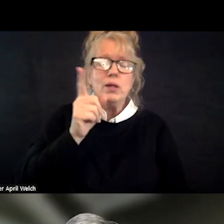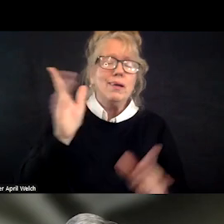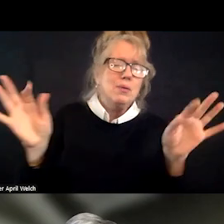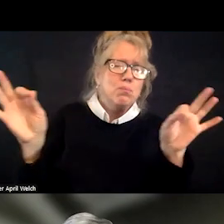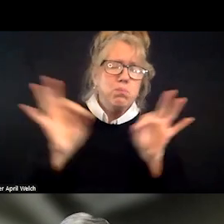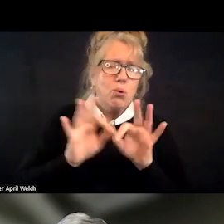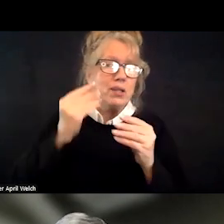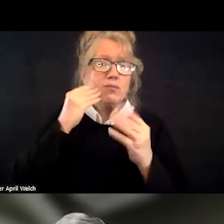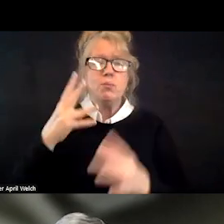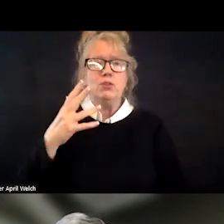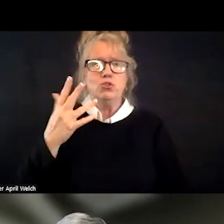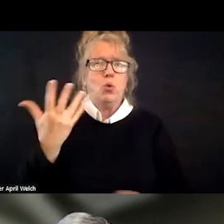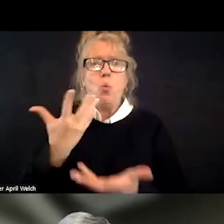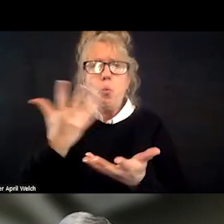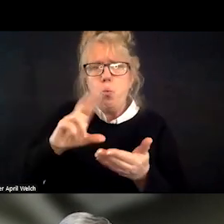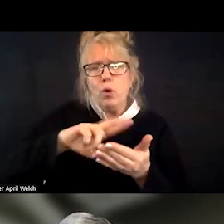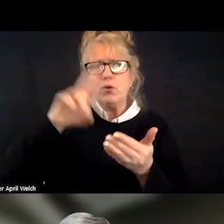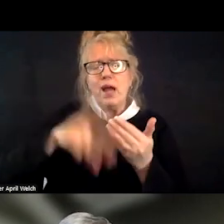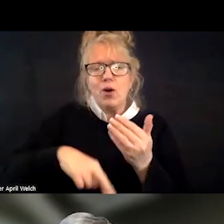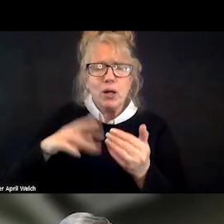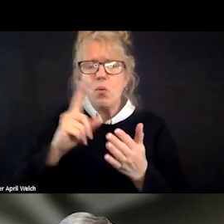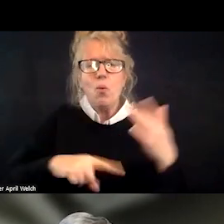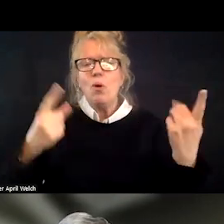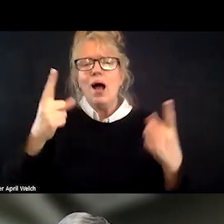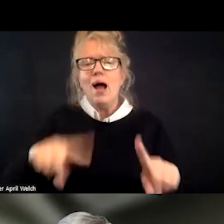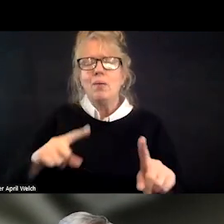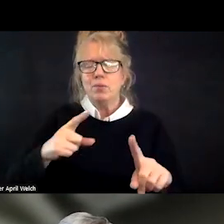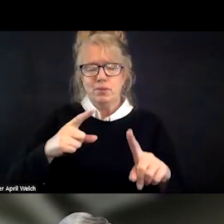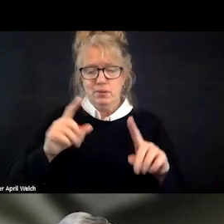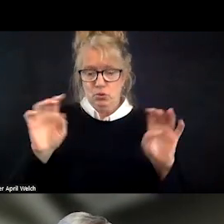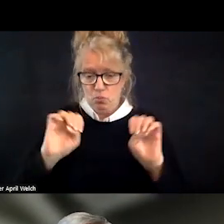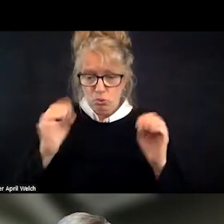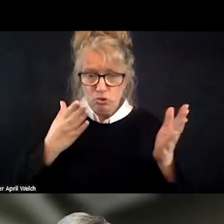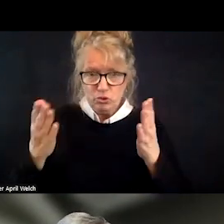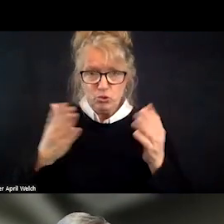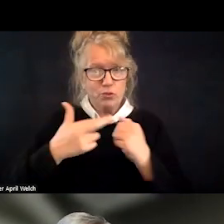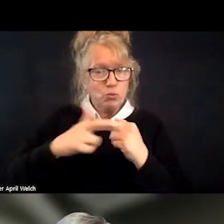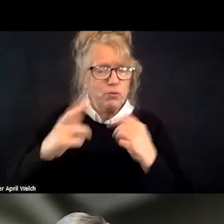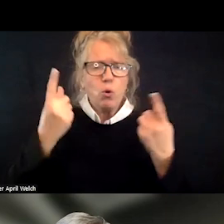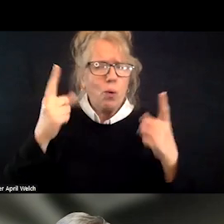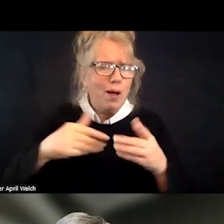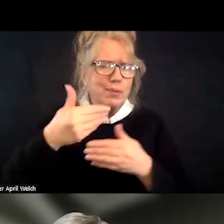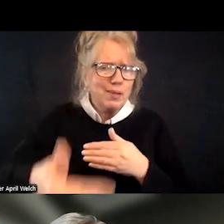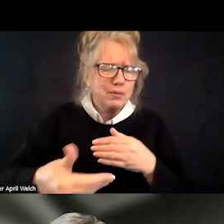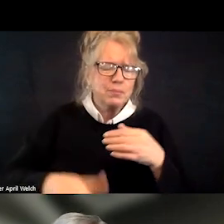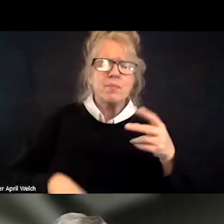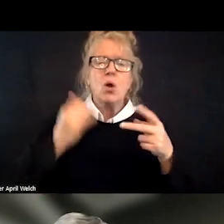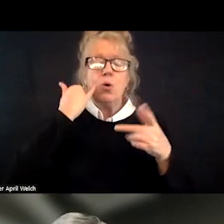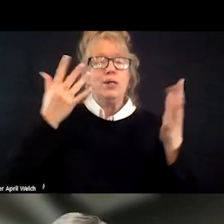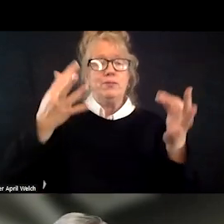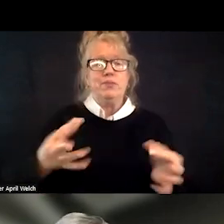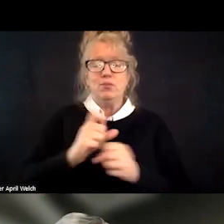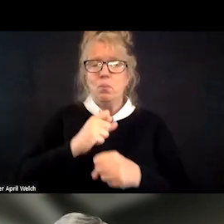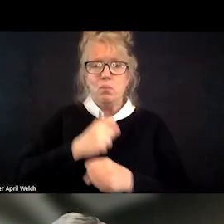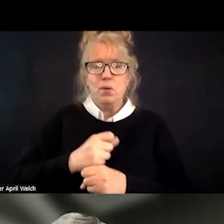is, what are the outcomes? What happens after emergency service referral, or if a decision is made not